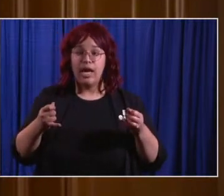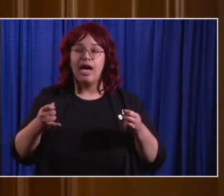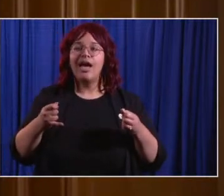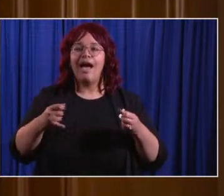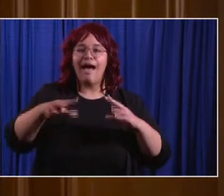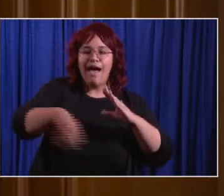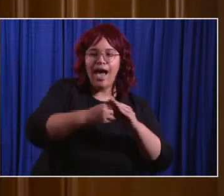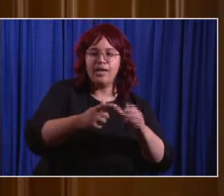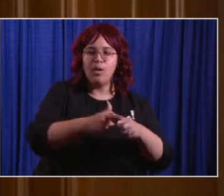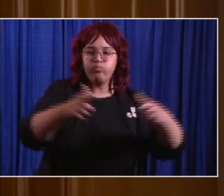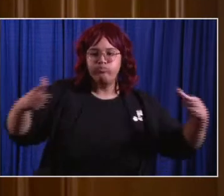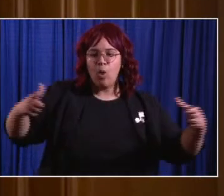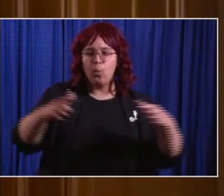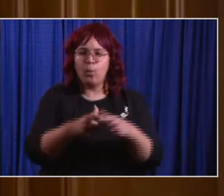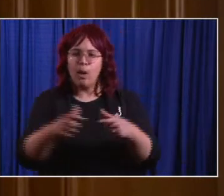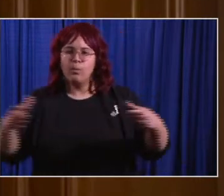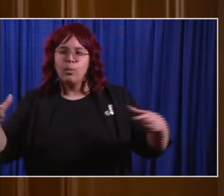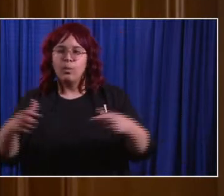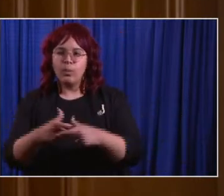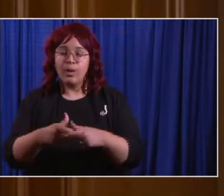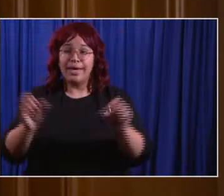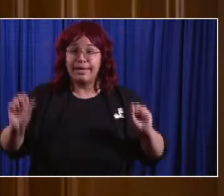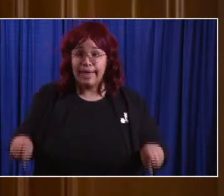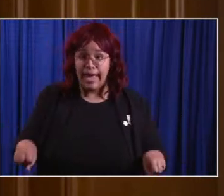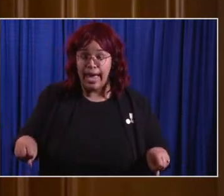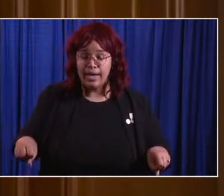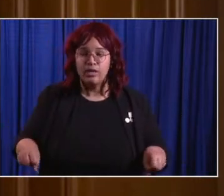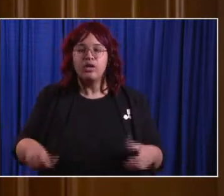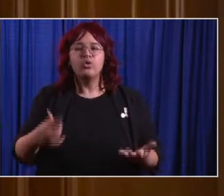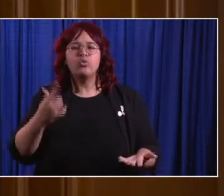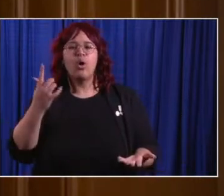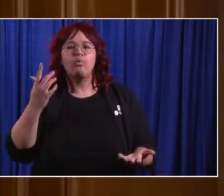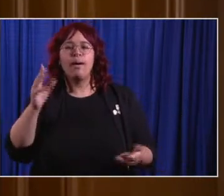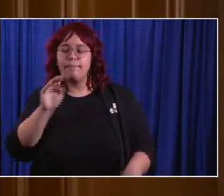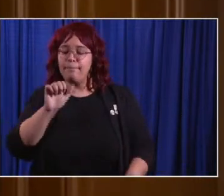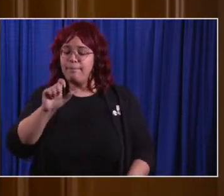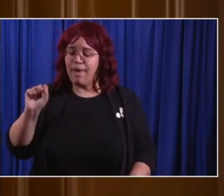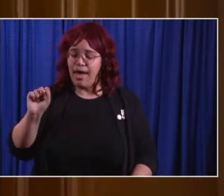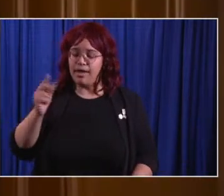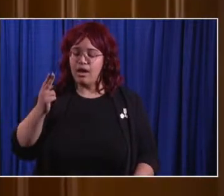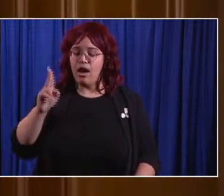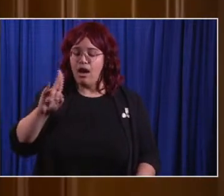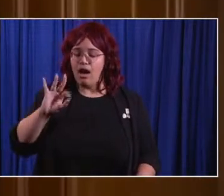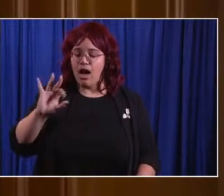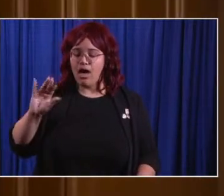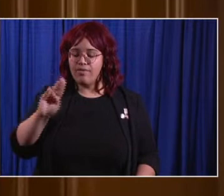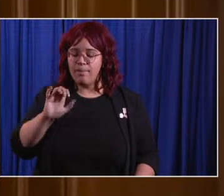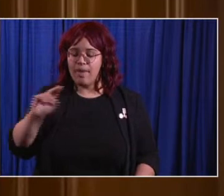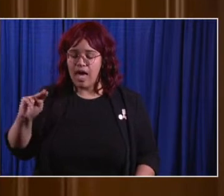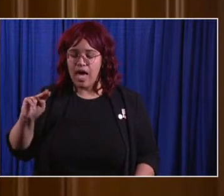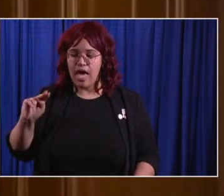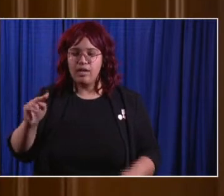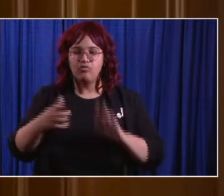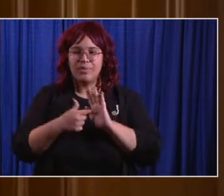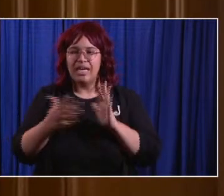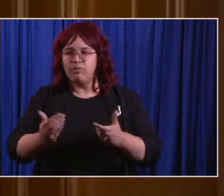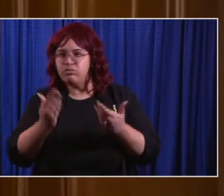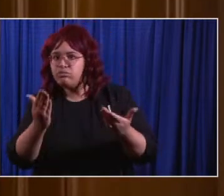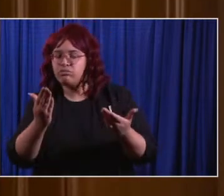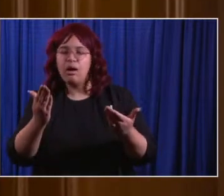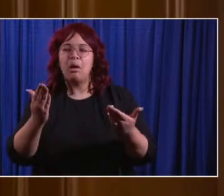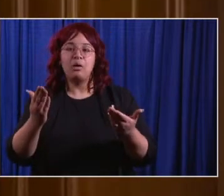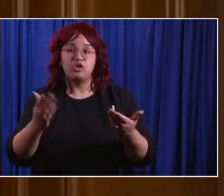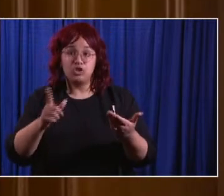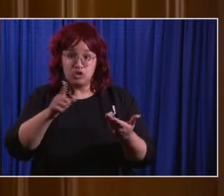to it. Do you have a stance one way or another about what you feel should happen with redistricting? No, I mean, I'm told that that's unlikely